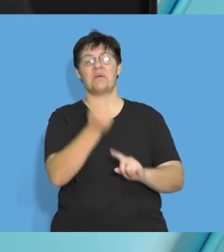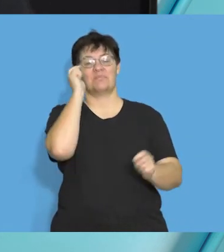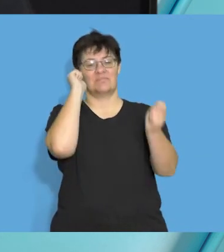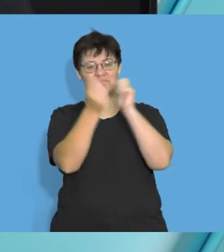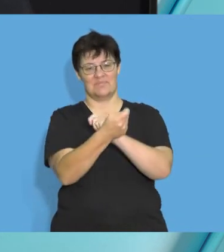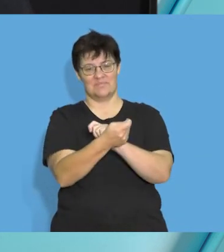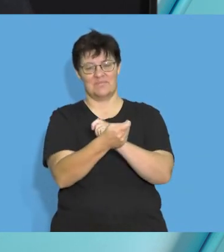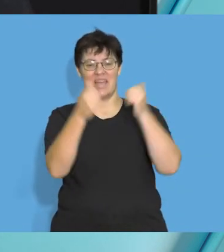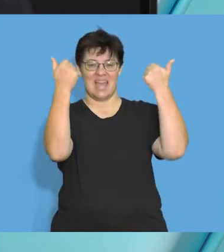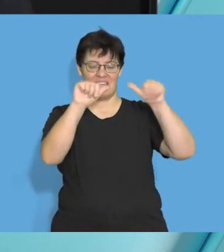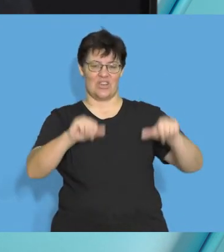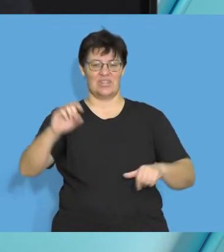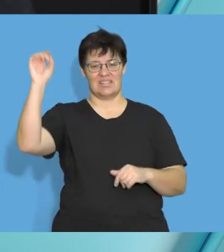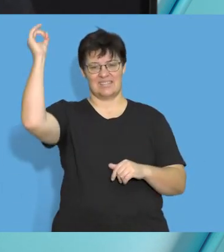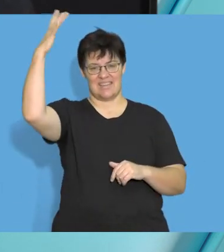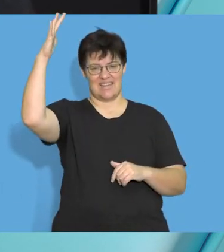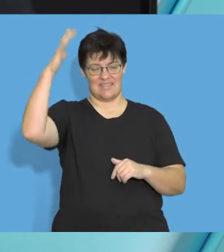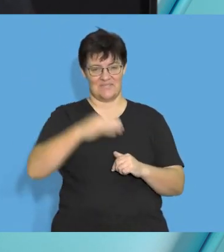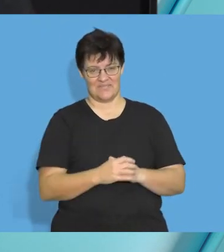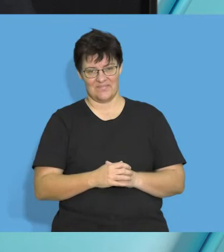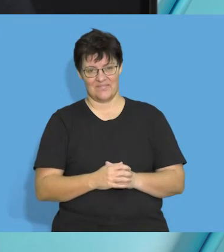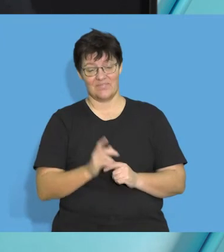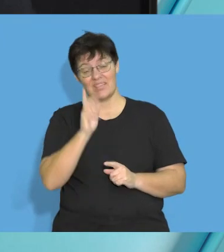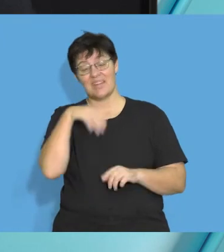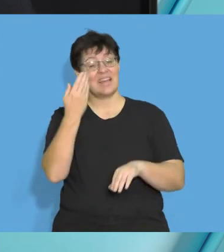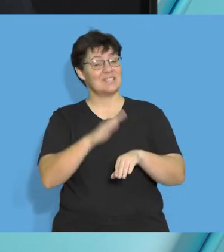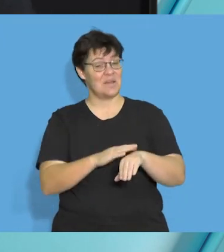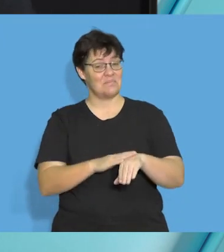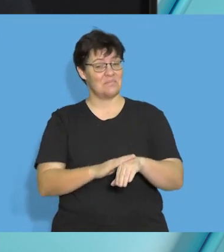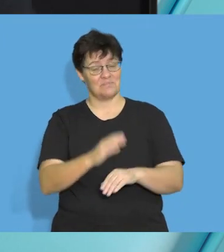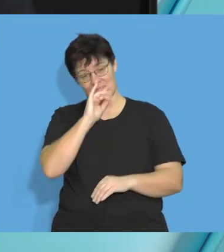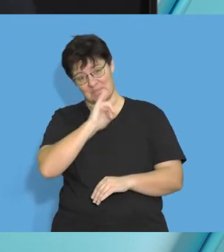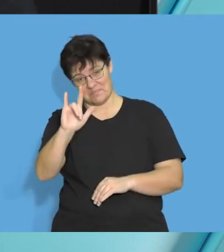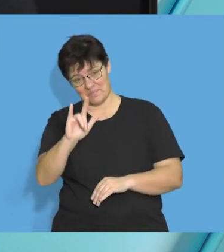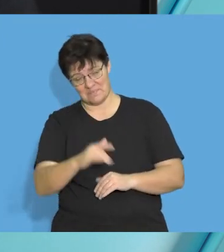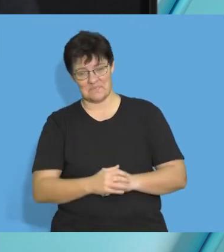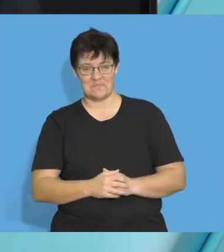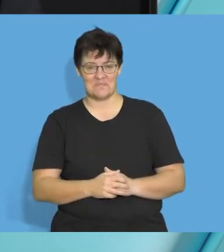accounting shining star. Until the next time, be good. Goodbye.